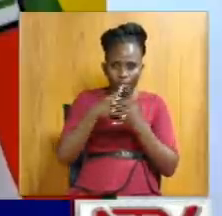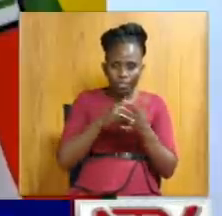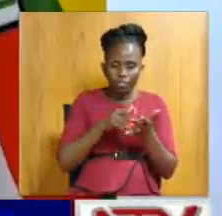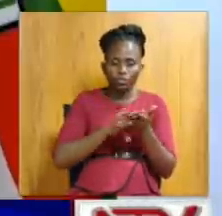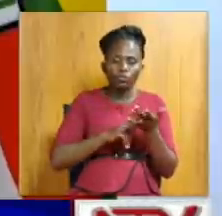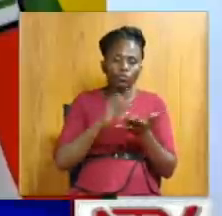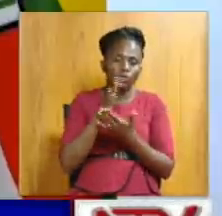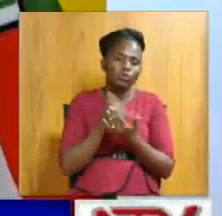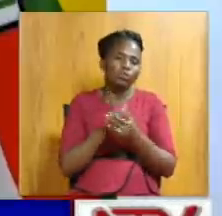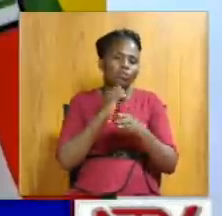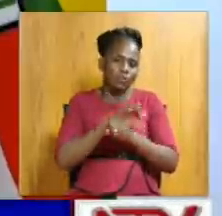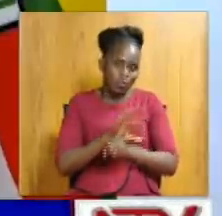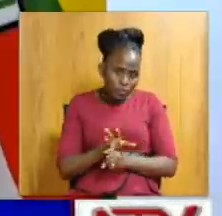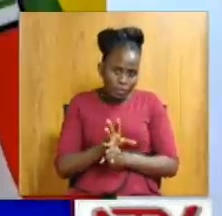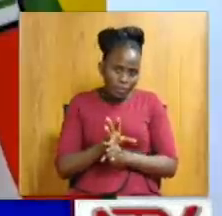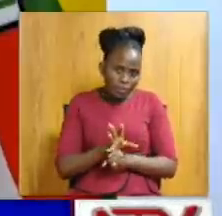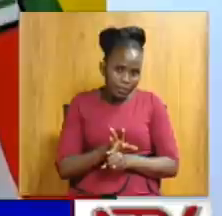corruption.